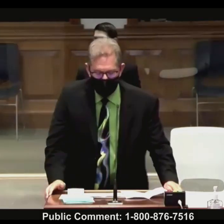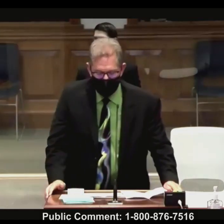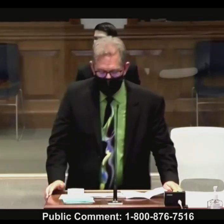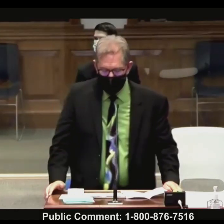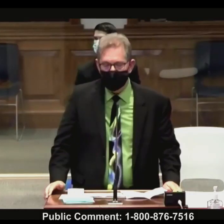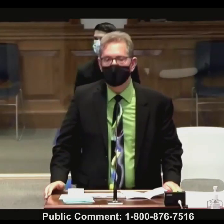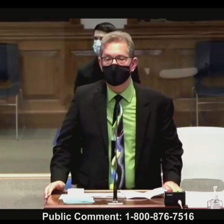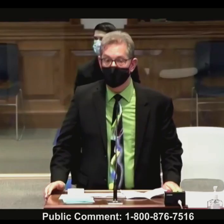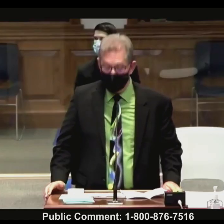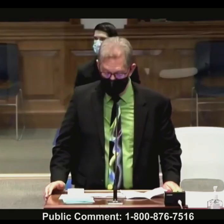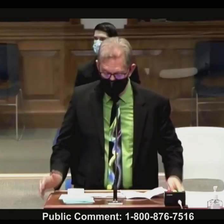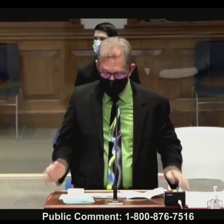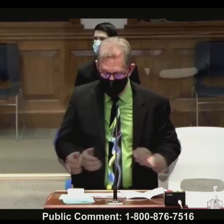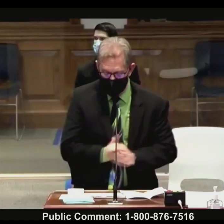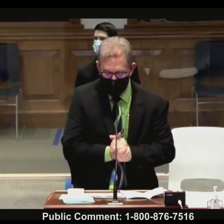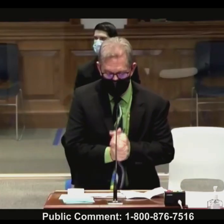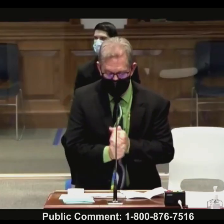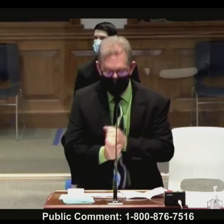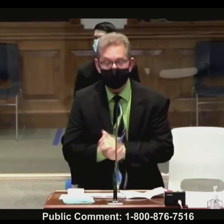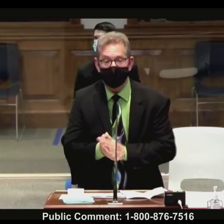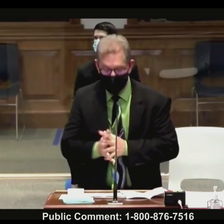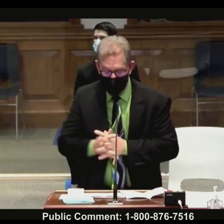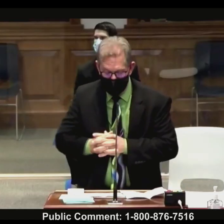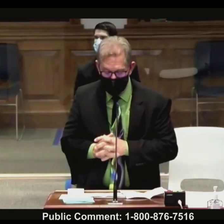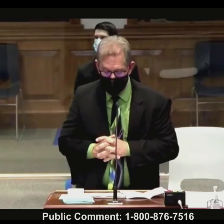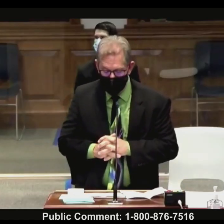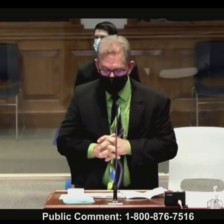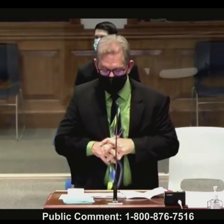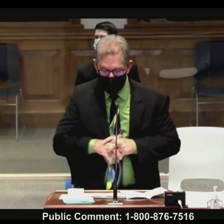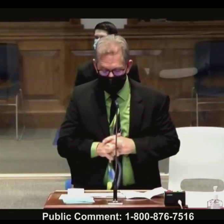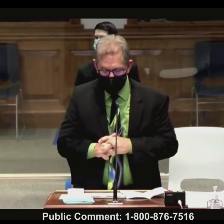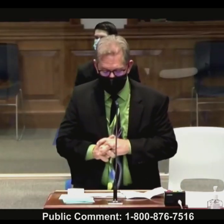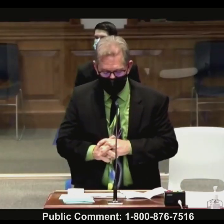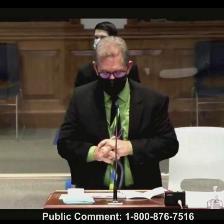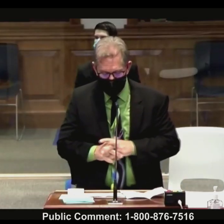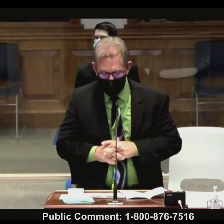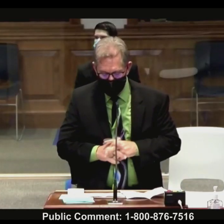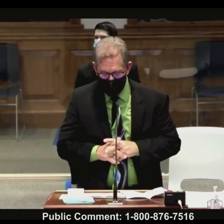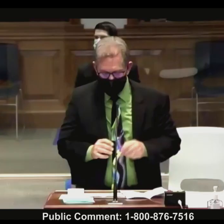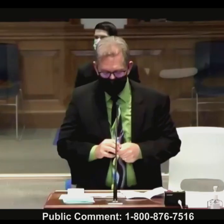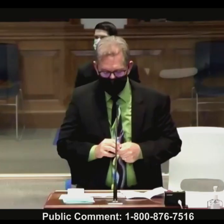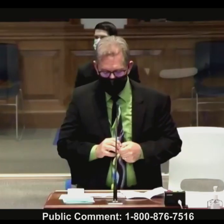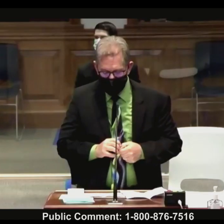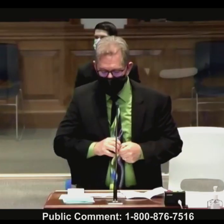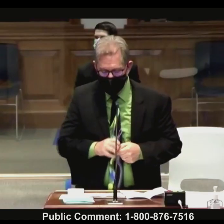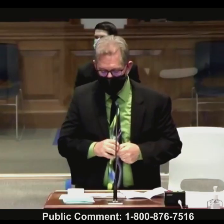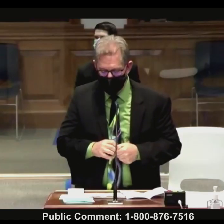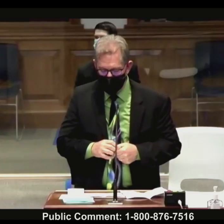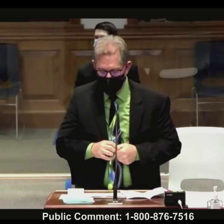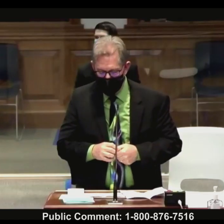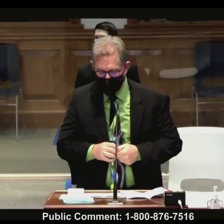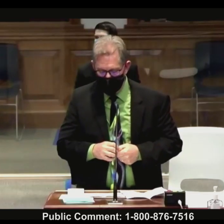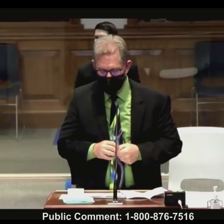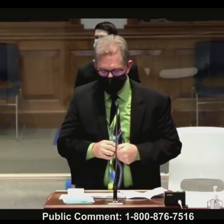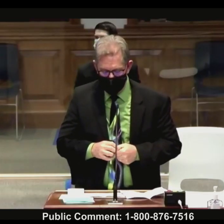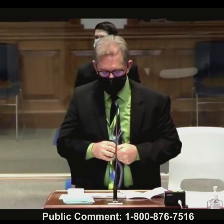and understood and were very supportive. In many cases, they actually were able to participate in the events and programs, so they knew that the work that we did